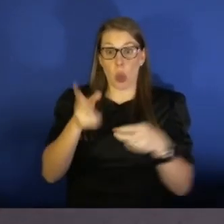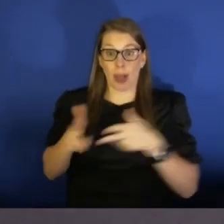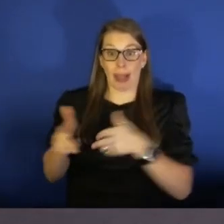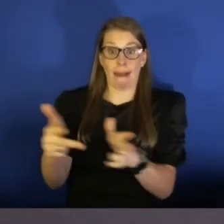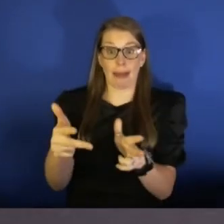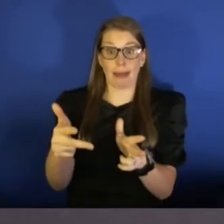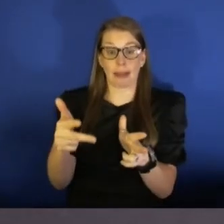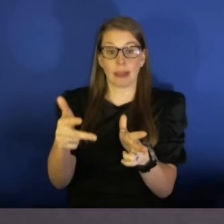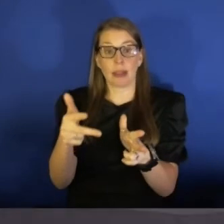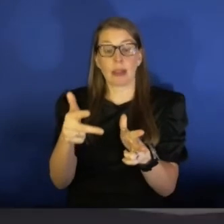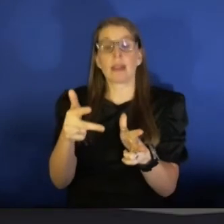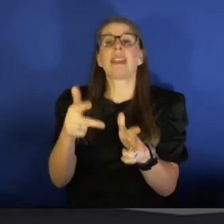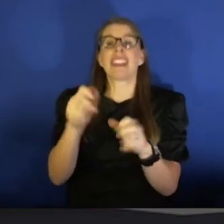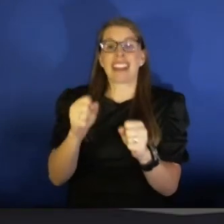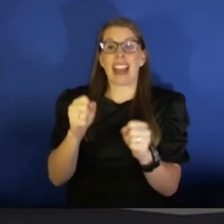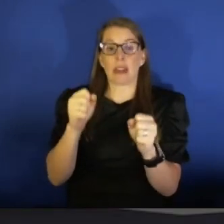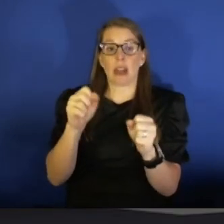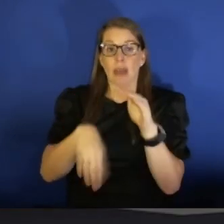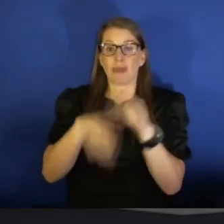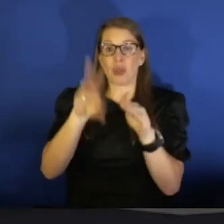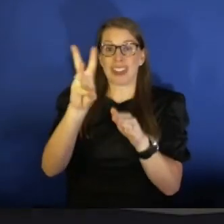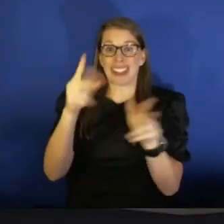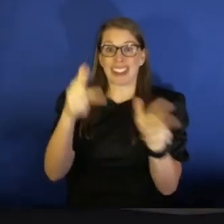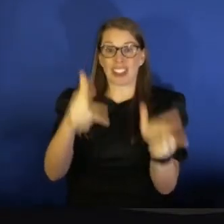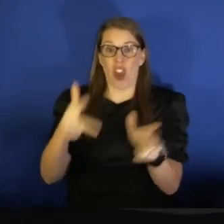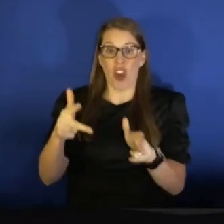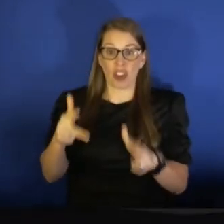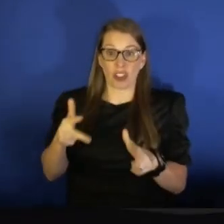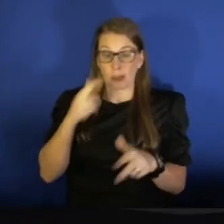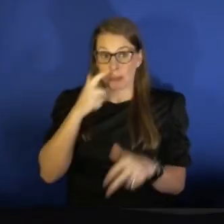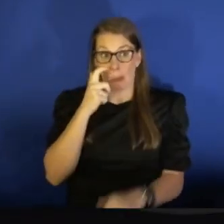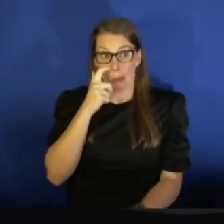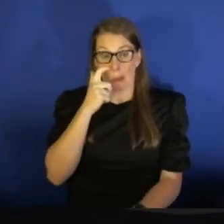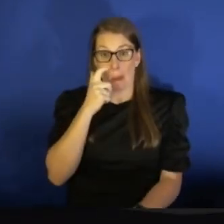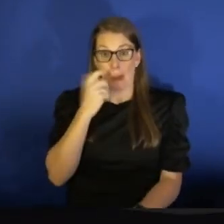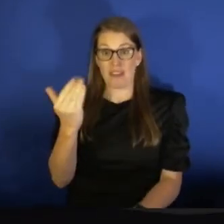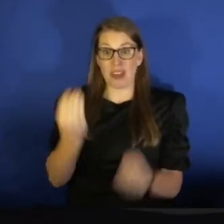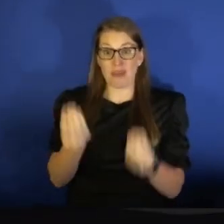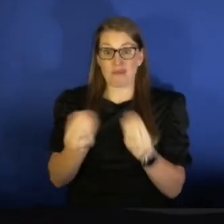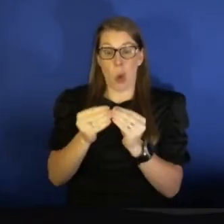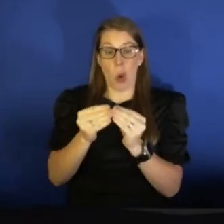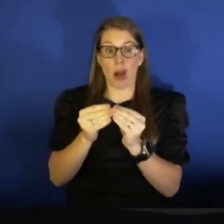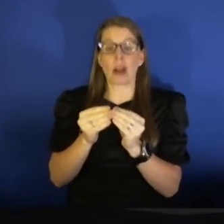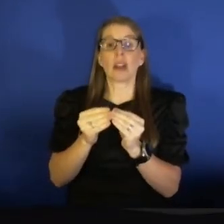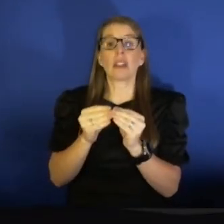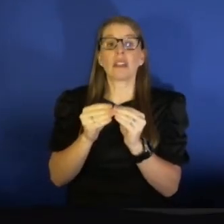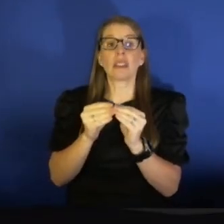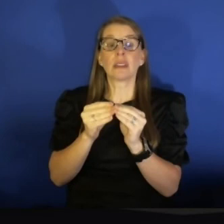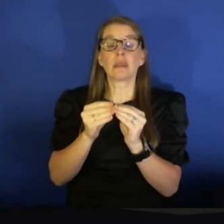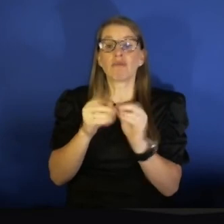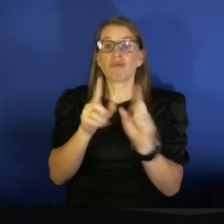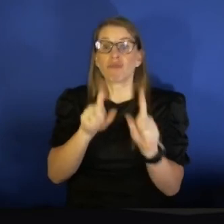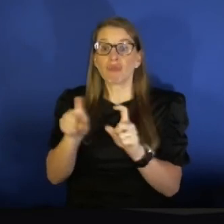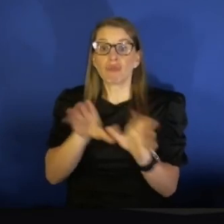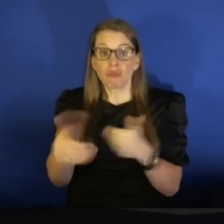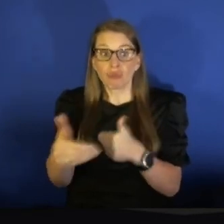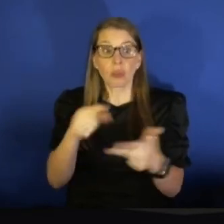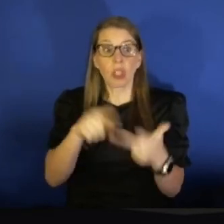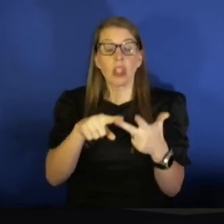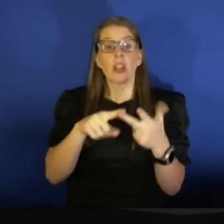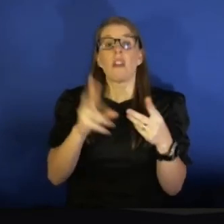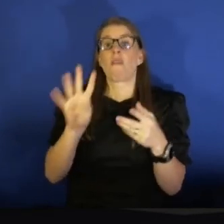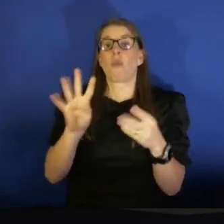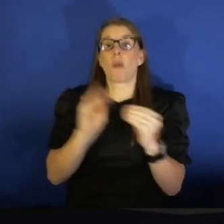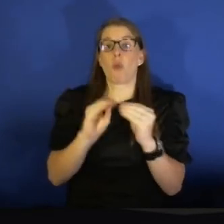6 cars at a time. The expansion also includes 15 more exam rooms, 4 more trauma and resuscitation